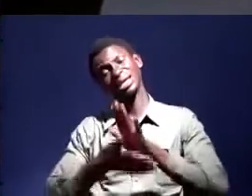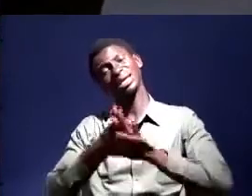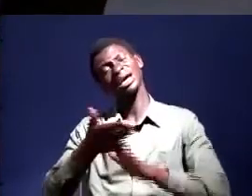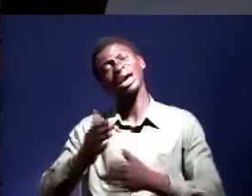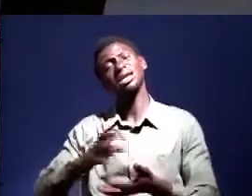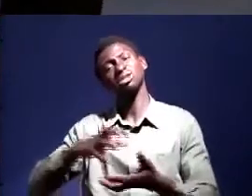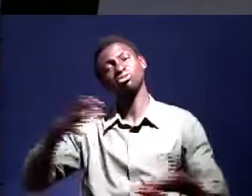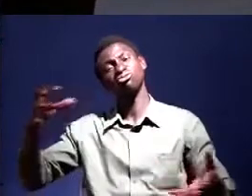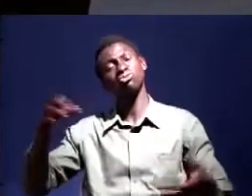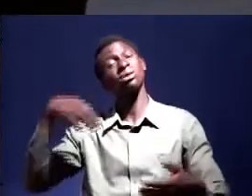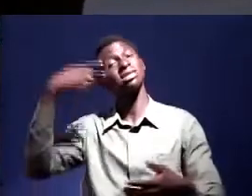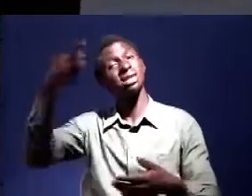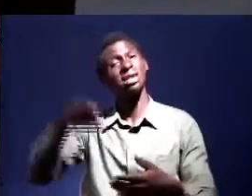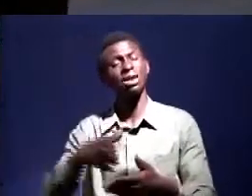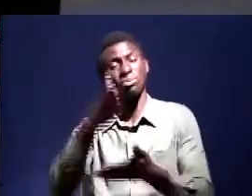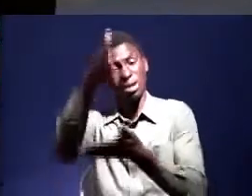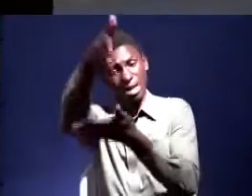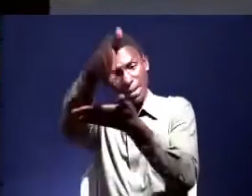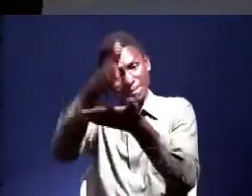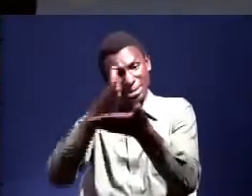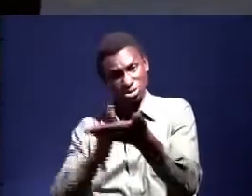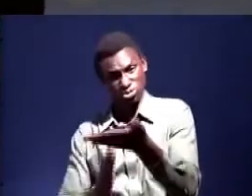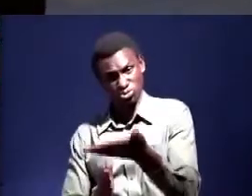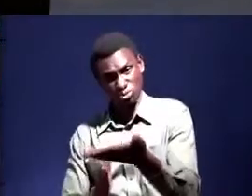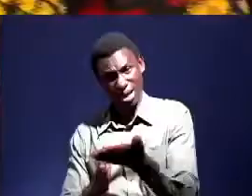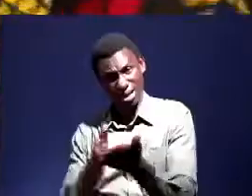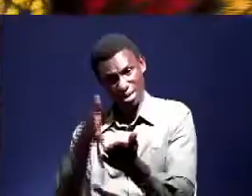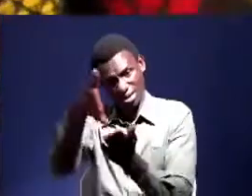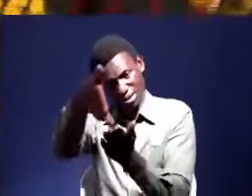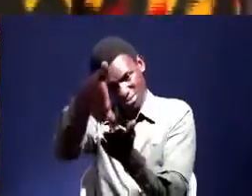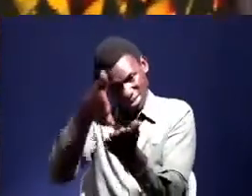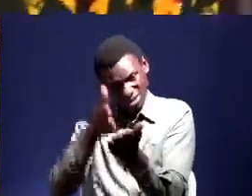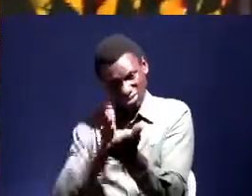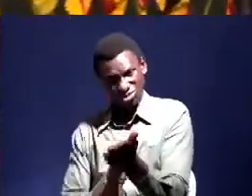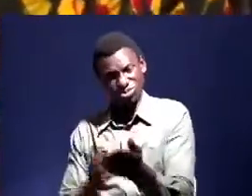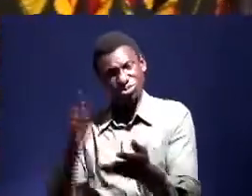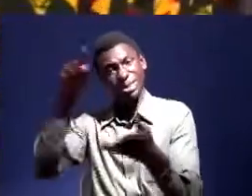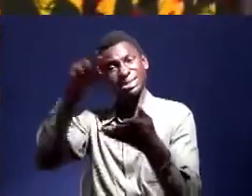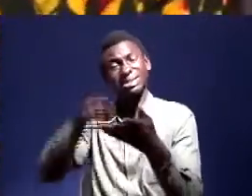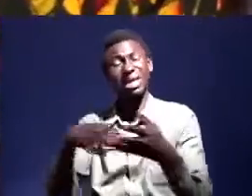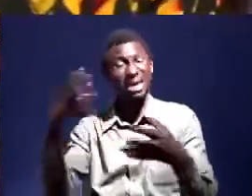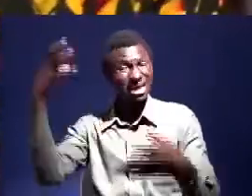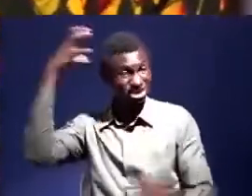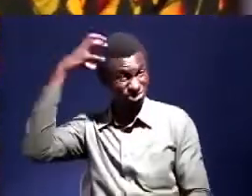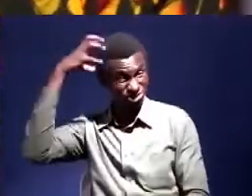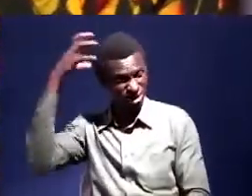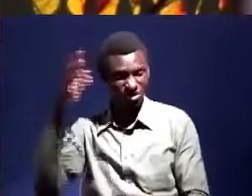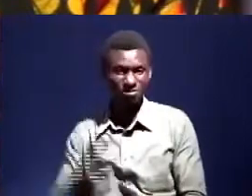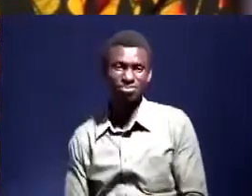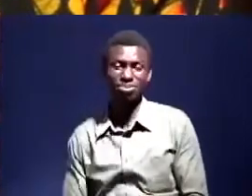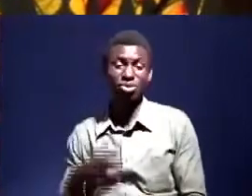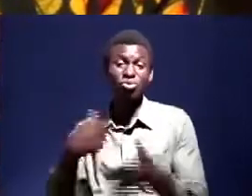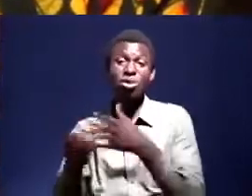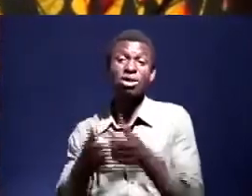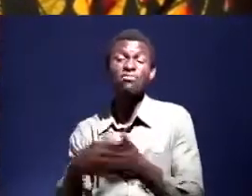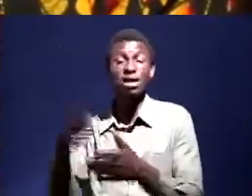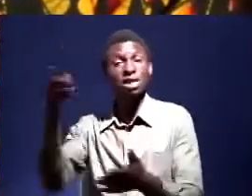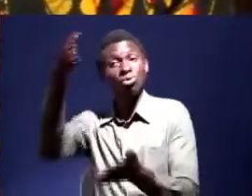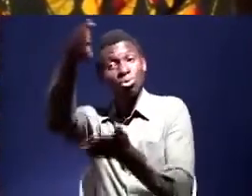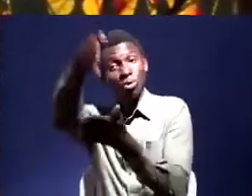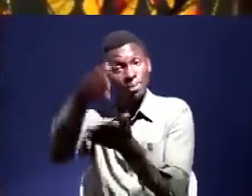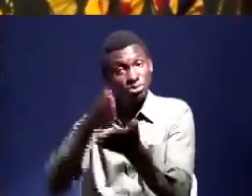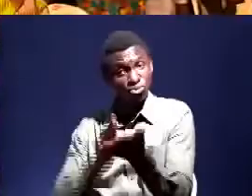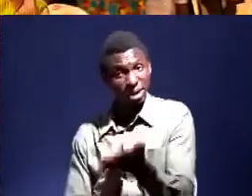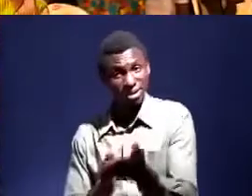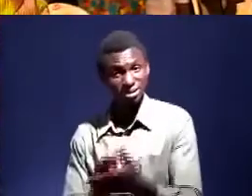Wakapasua tena kichwa. Operated again. Wakafanya huo upasuaji. He kept listening to our tapes. Na akaendelea kusikiliza